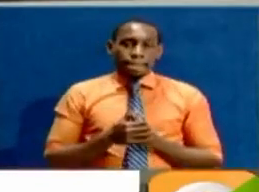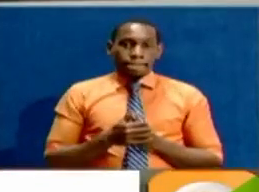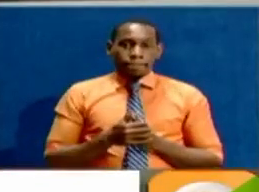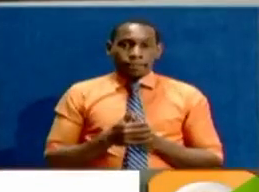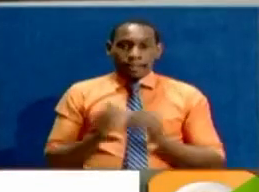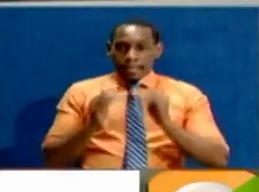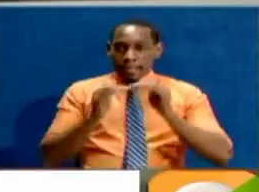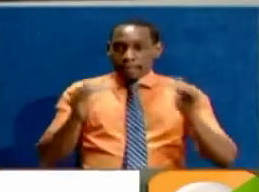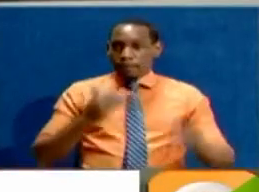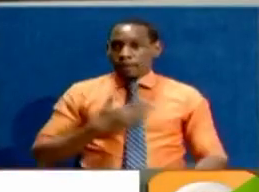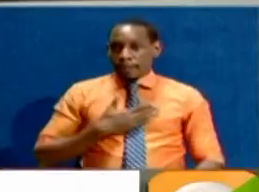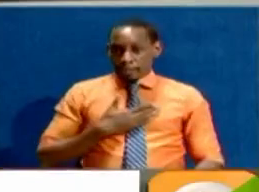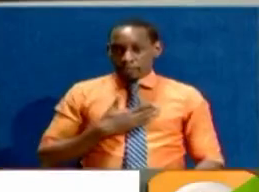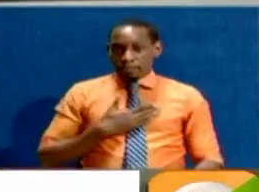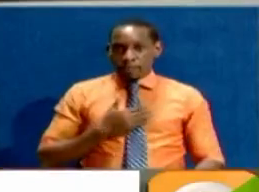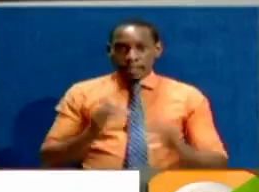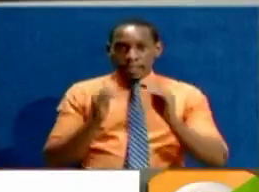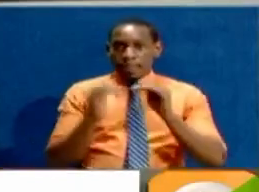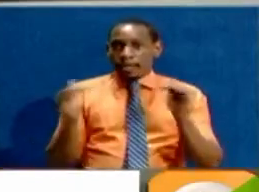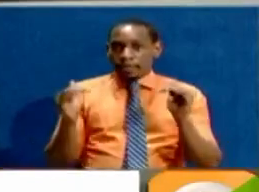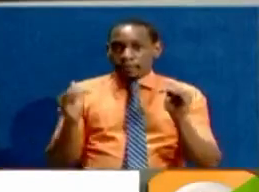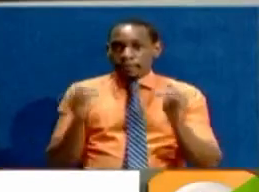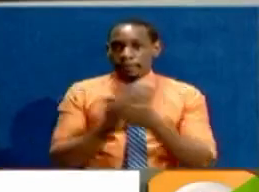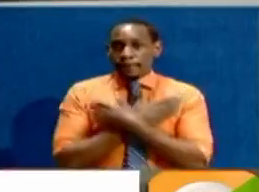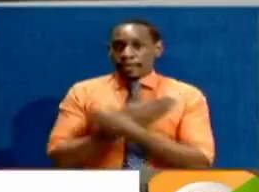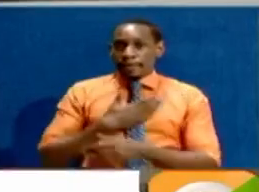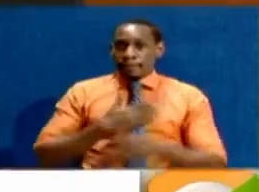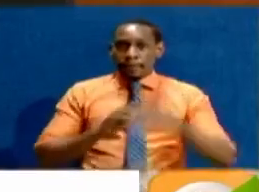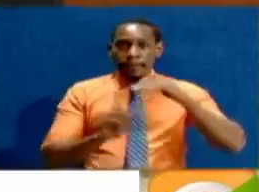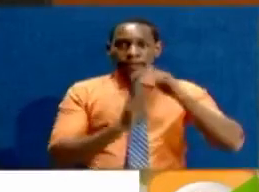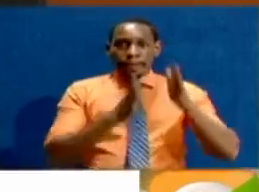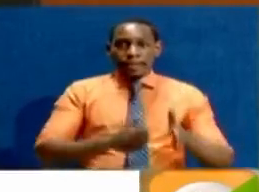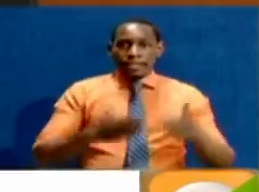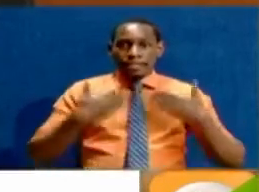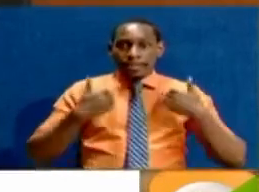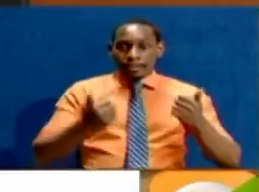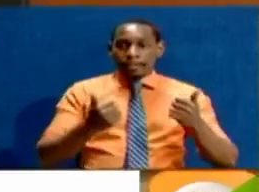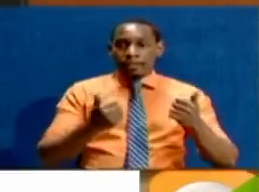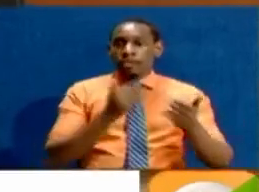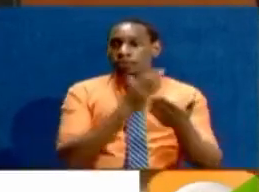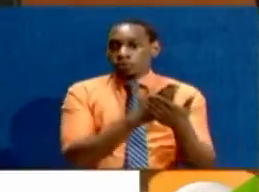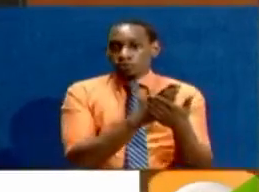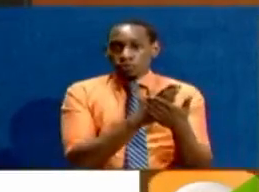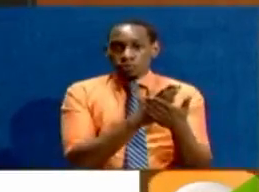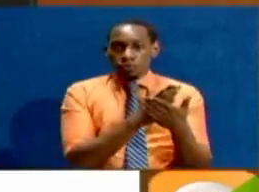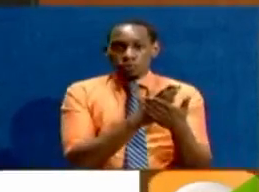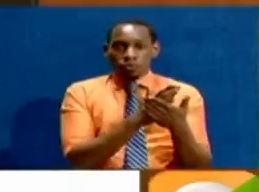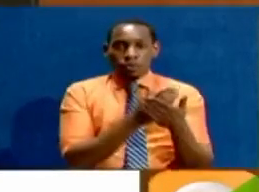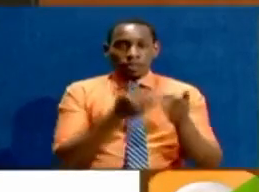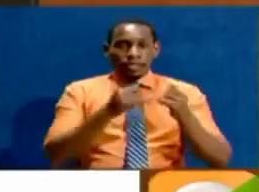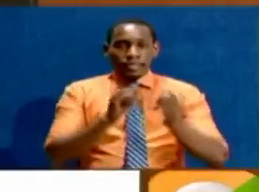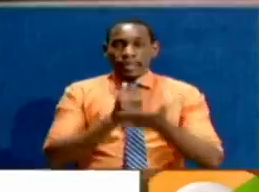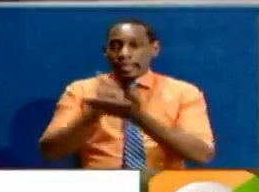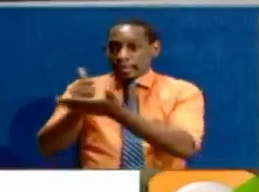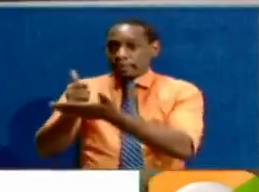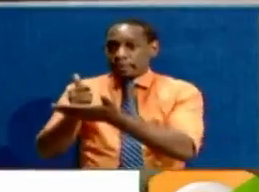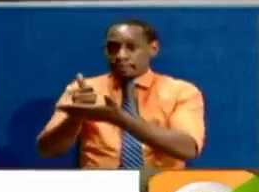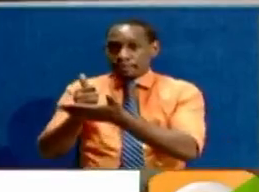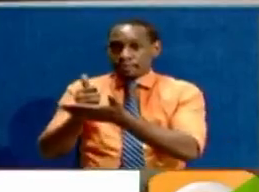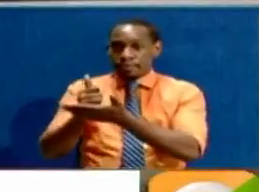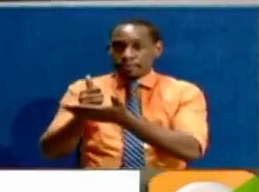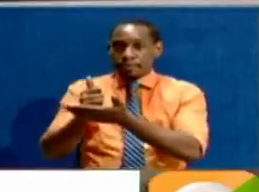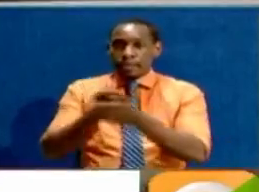At my level, at the level of my colleague, the Minister for Health, we've really tried to intervene a lot with